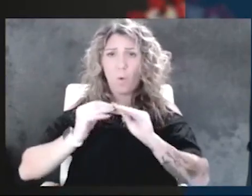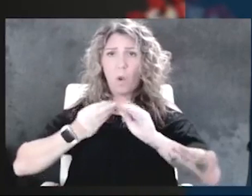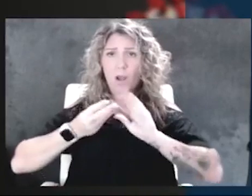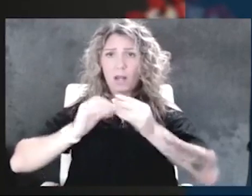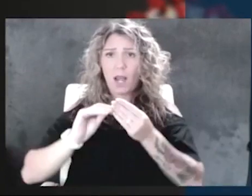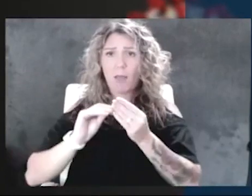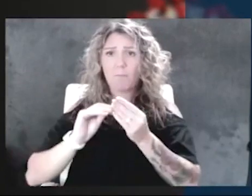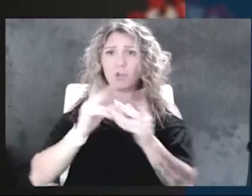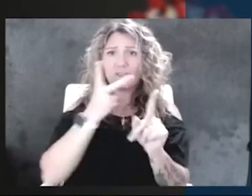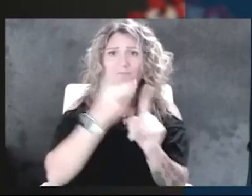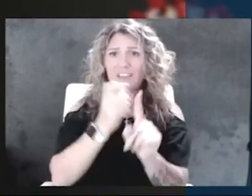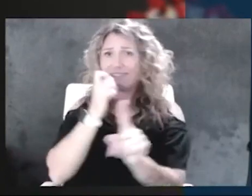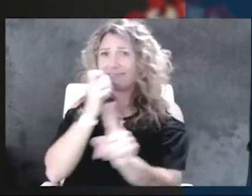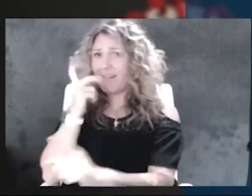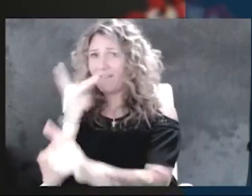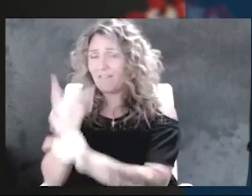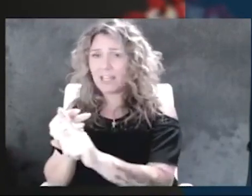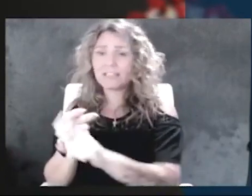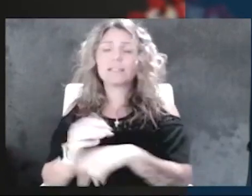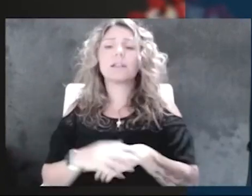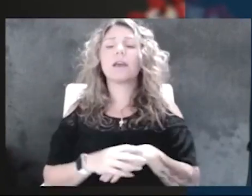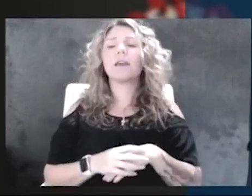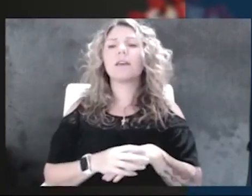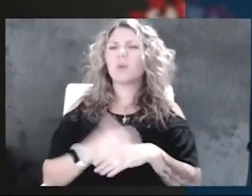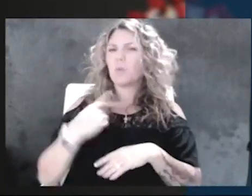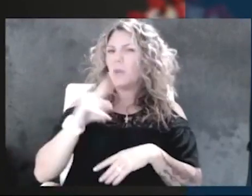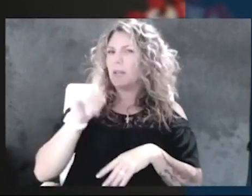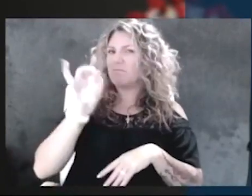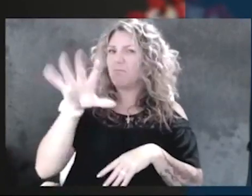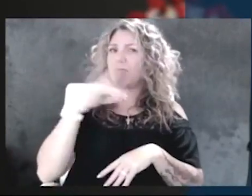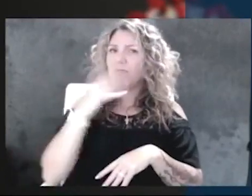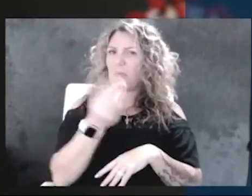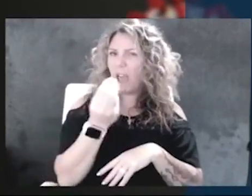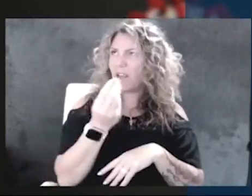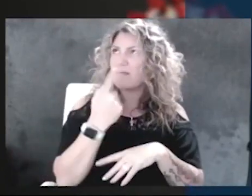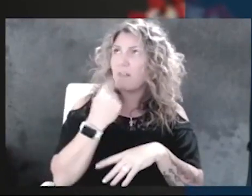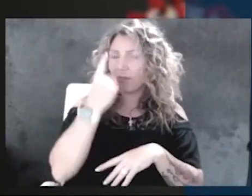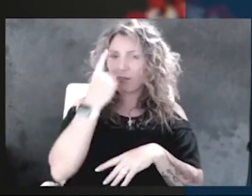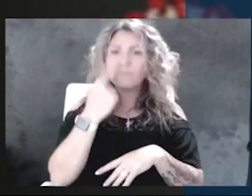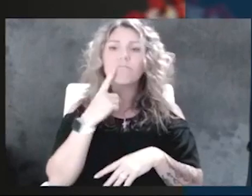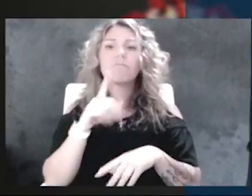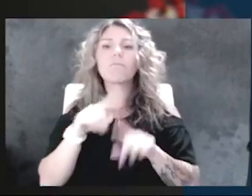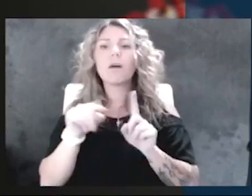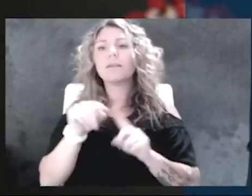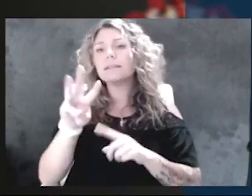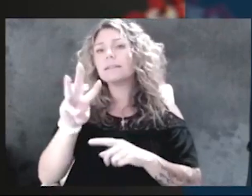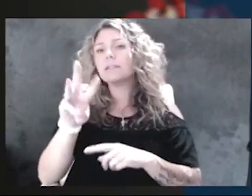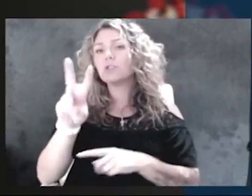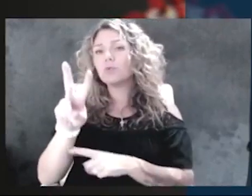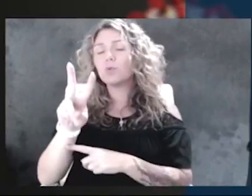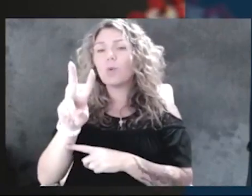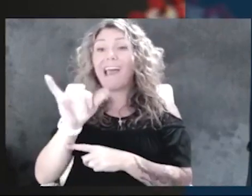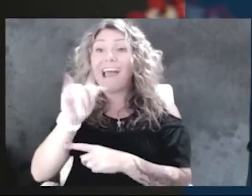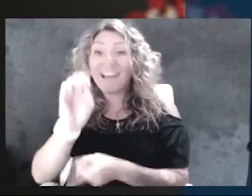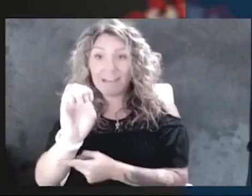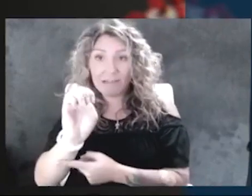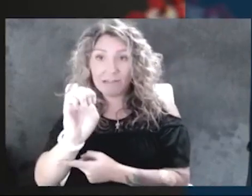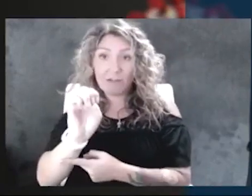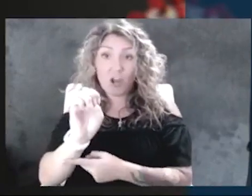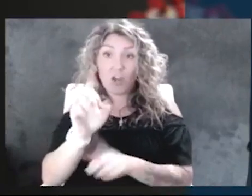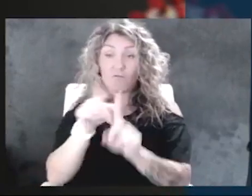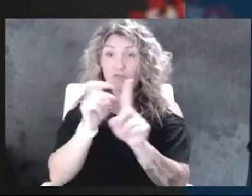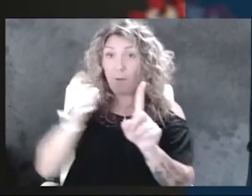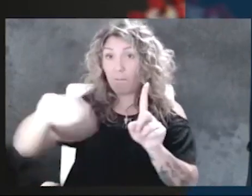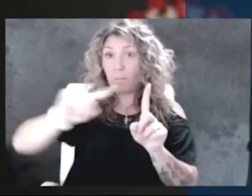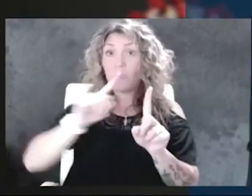those either yesterday or Monday as well. But right now, again, 62 active patients. Of those, 52 are not vaccinated. So our